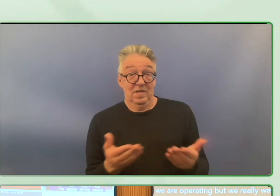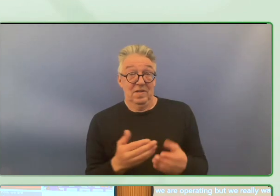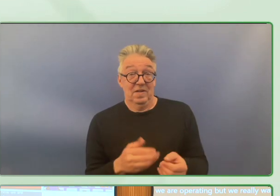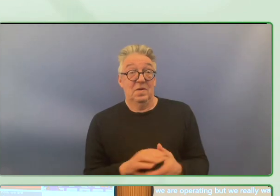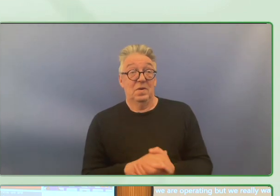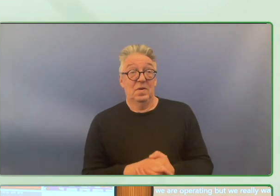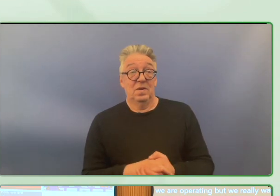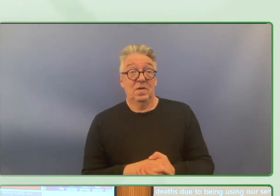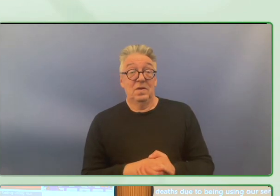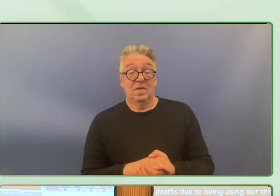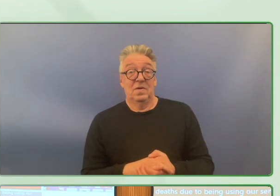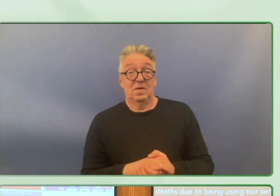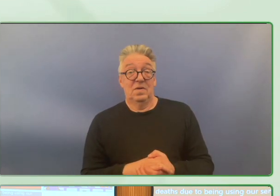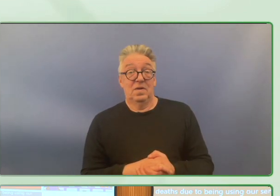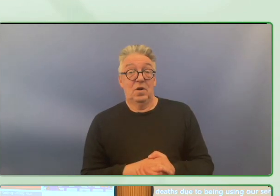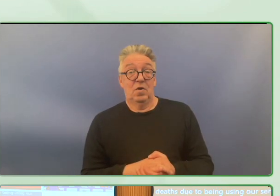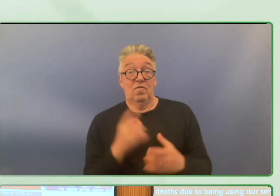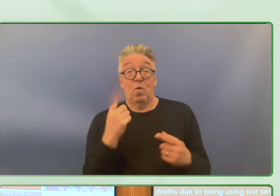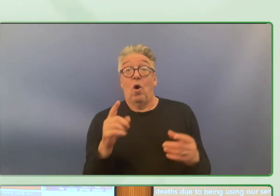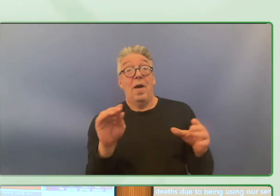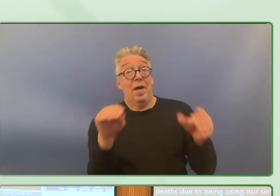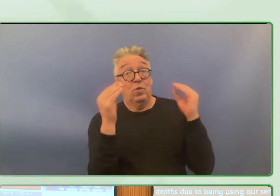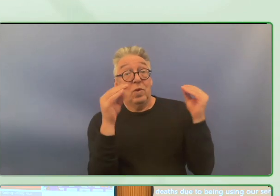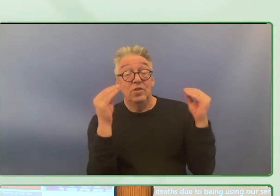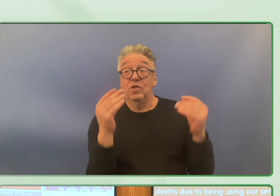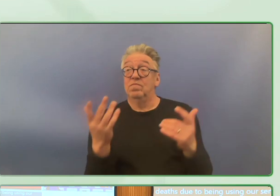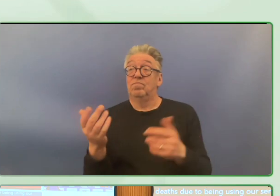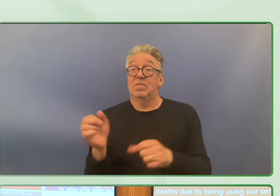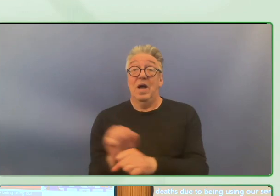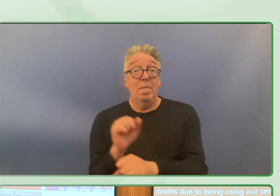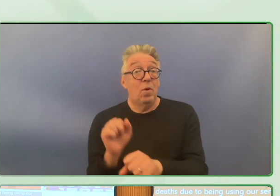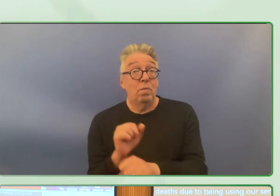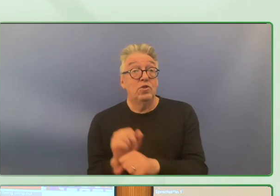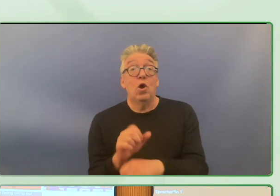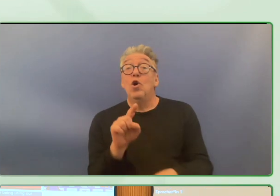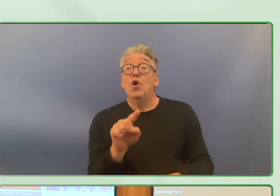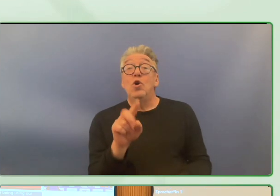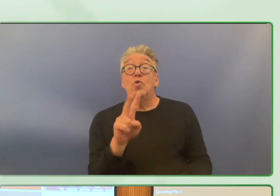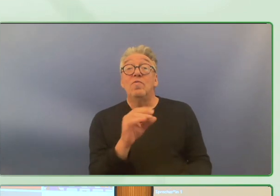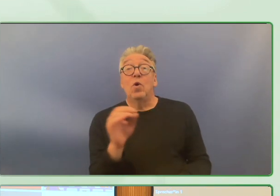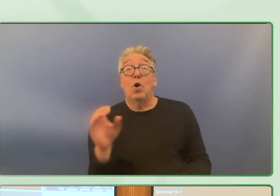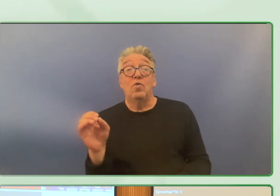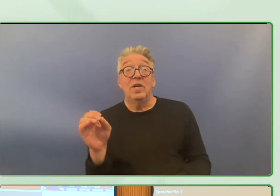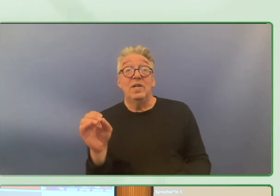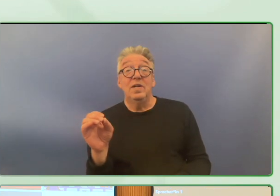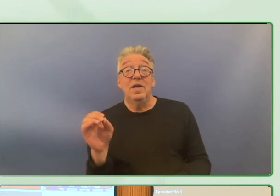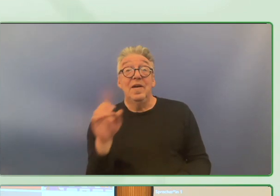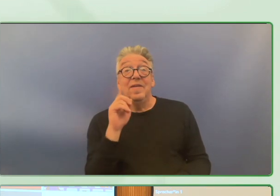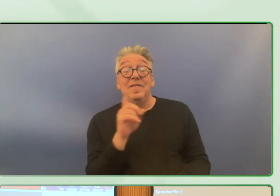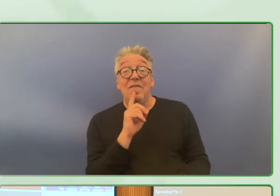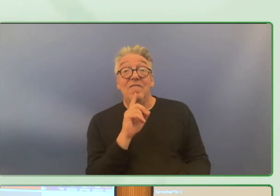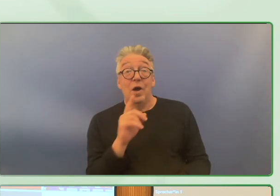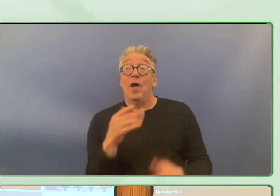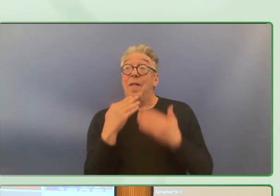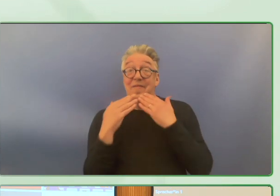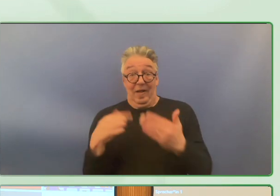in the vertical of education, employment opportunities, like 1,200 deaf users got employment opportunities by using our services.